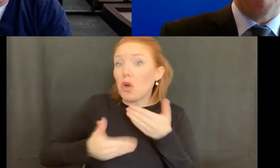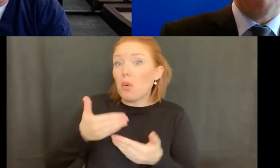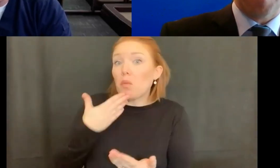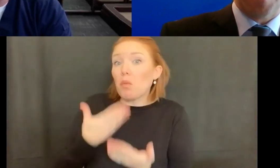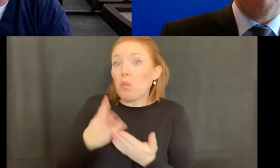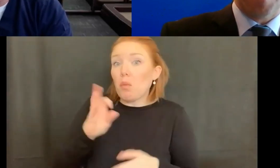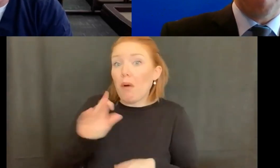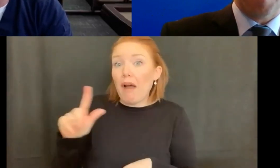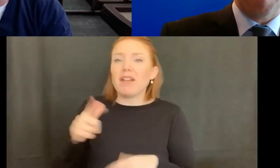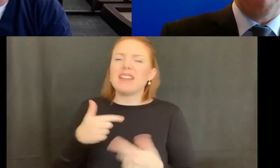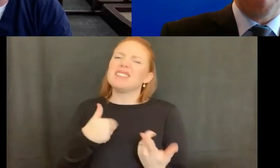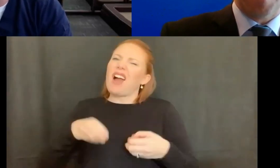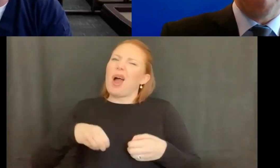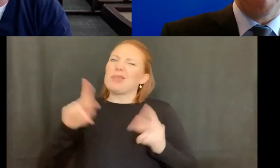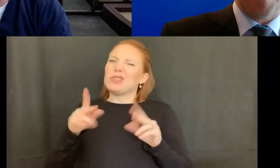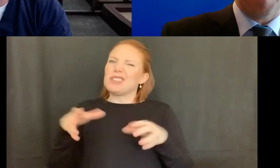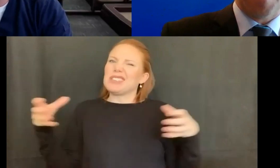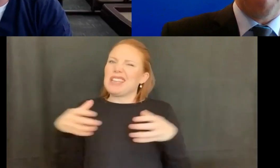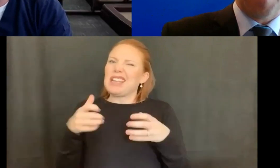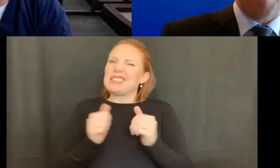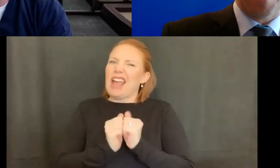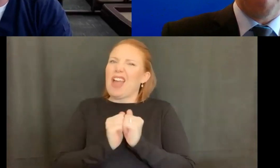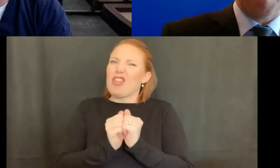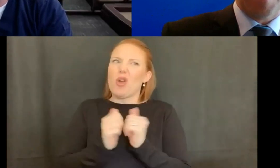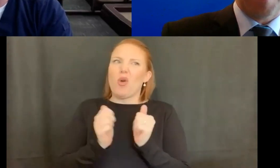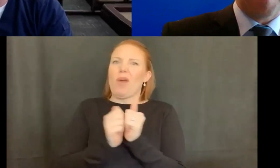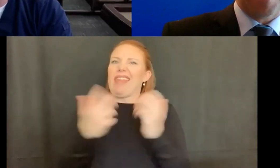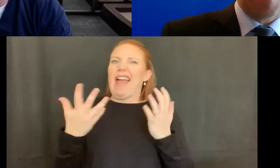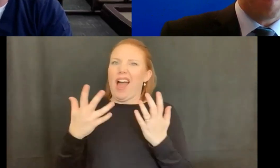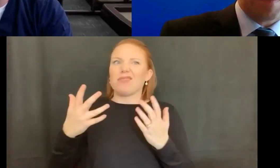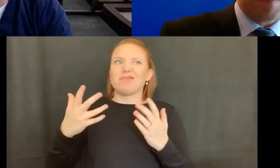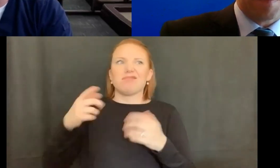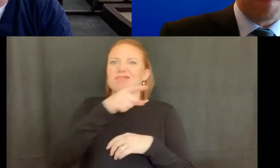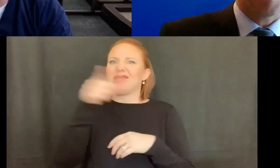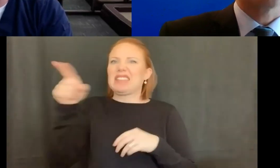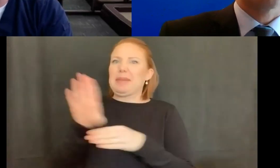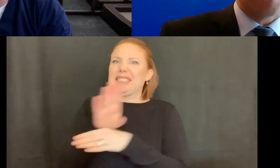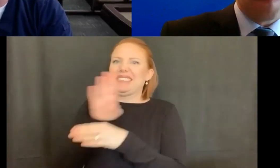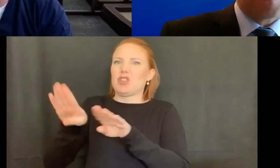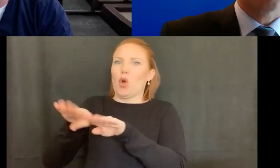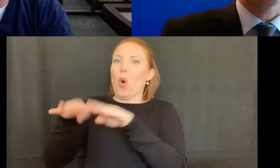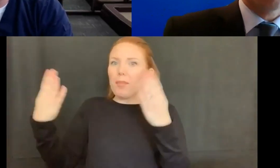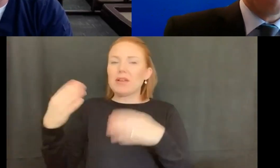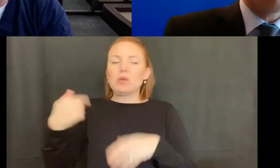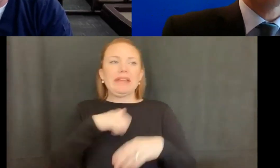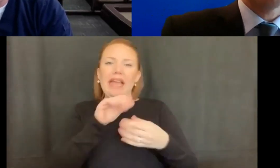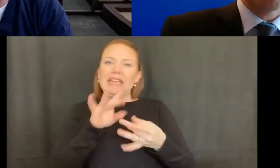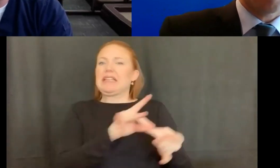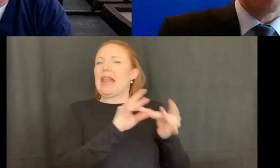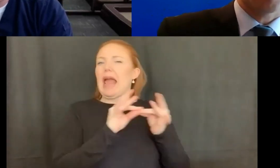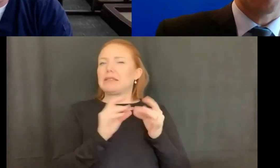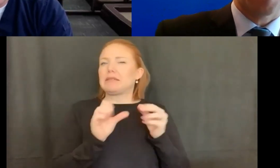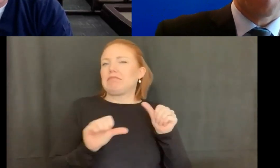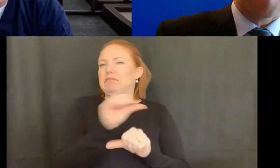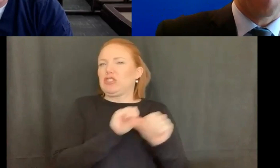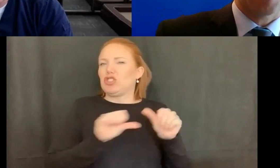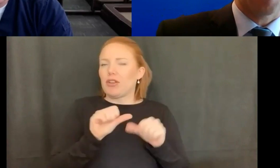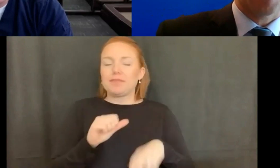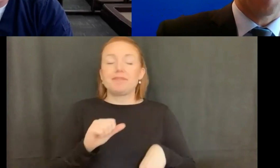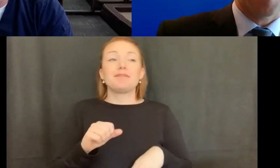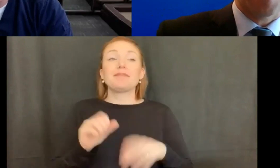get together without the clinic being run, where we have a chance to talk to each other and connect. After